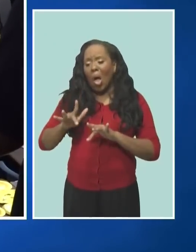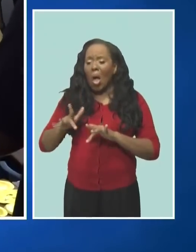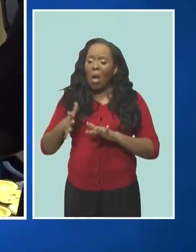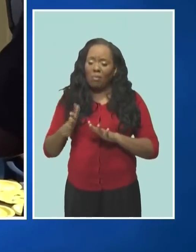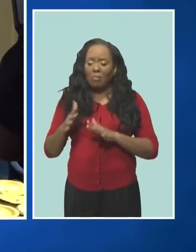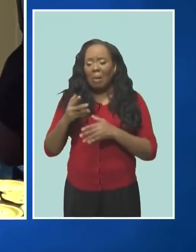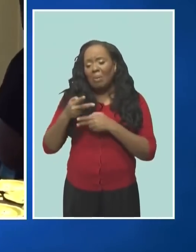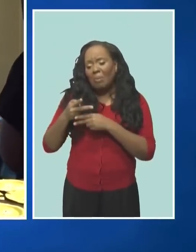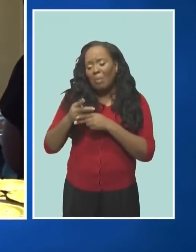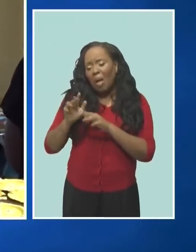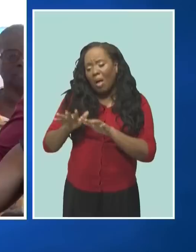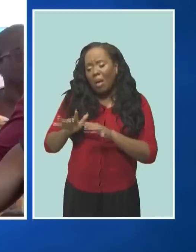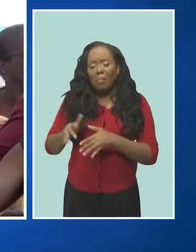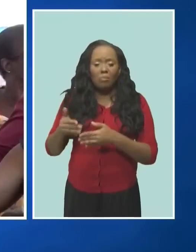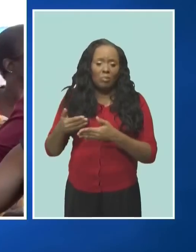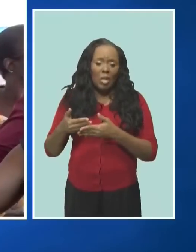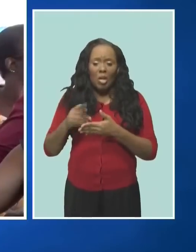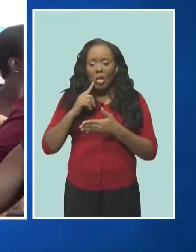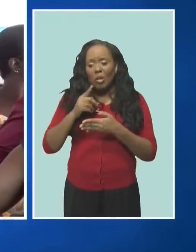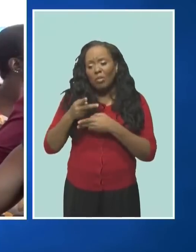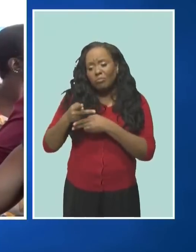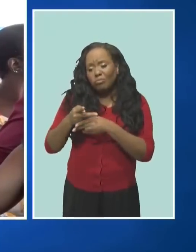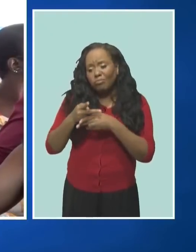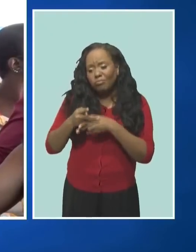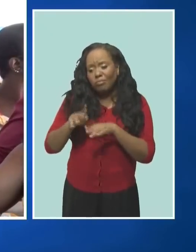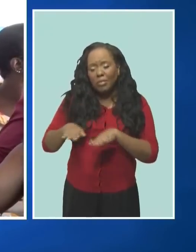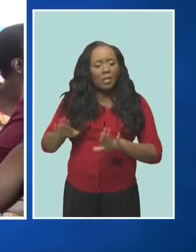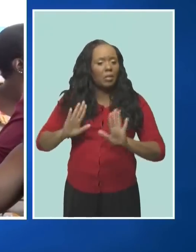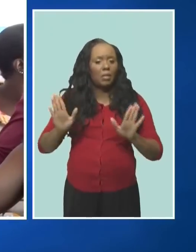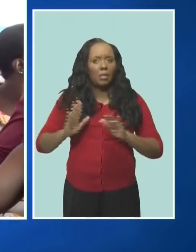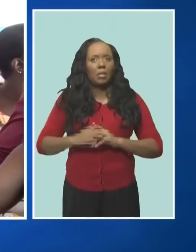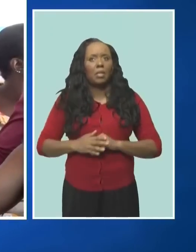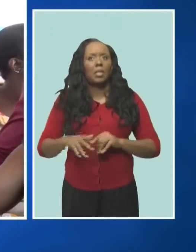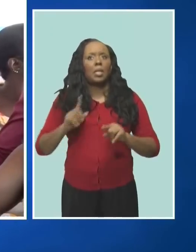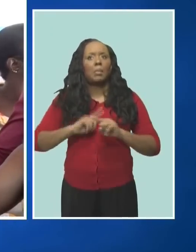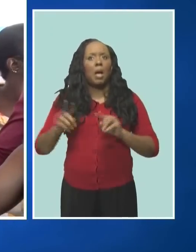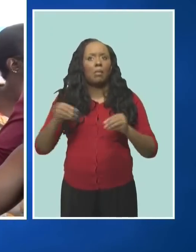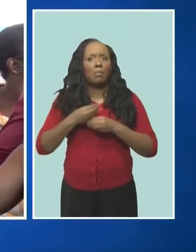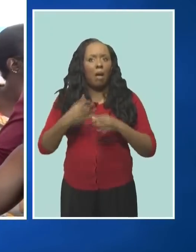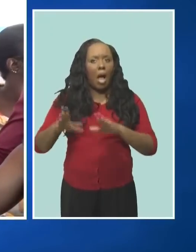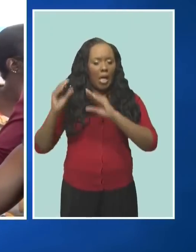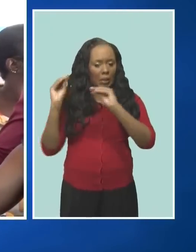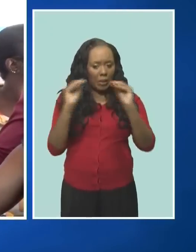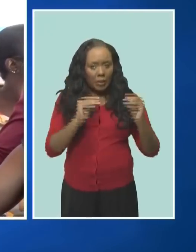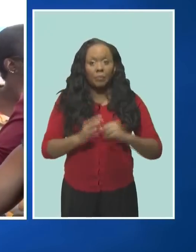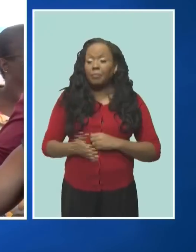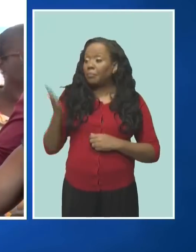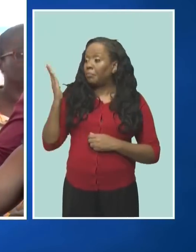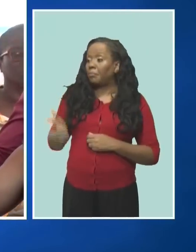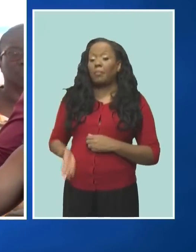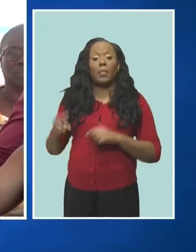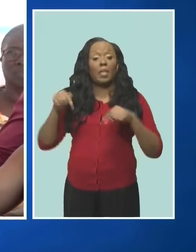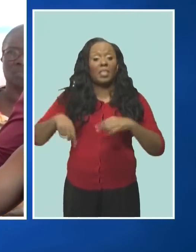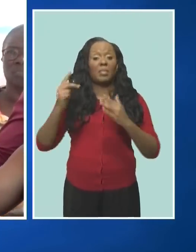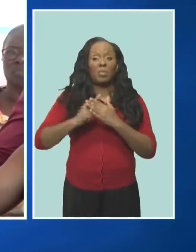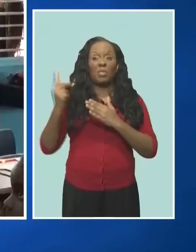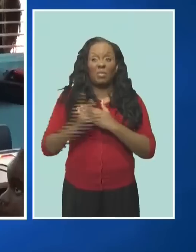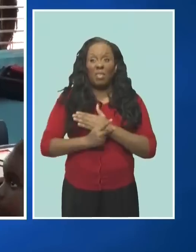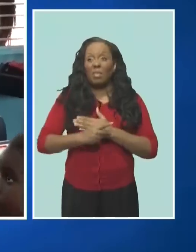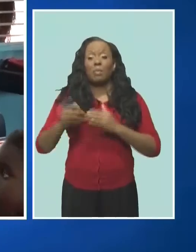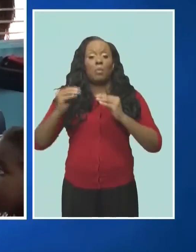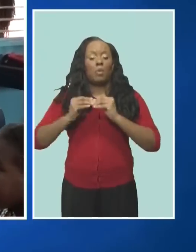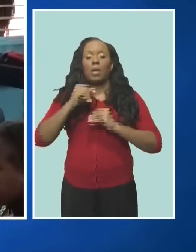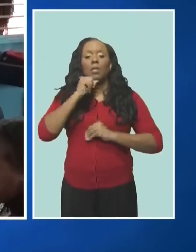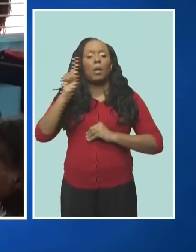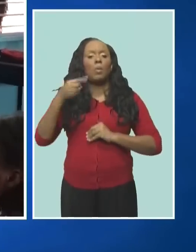the nation's youth. This program is an annual program, and one of the things we hope to do is to do more than craft. This